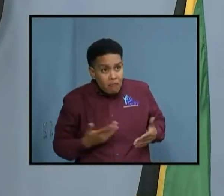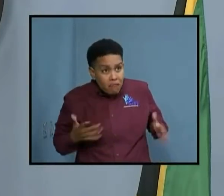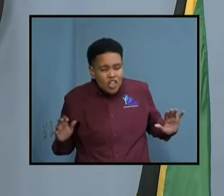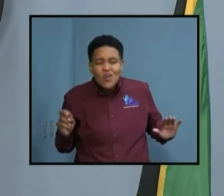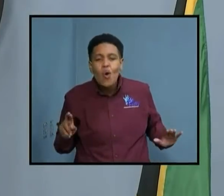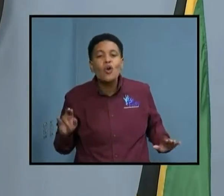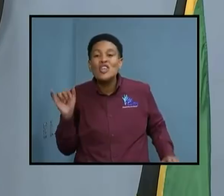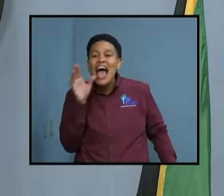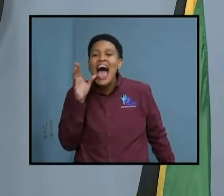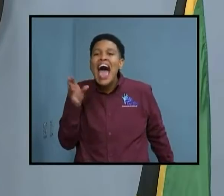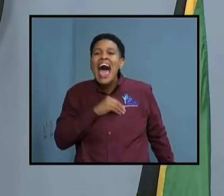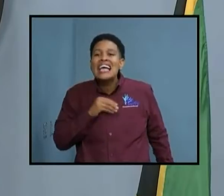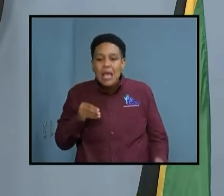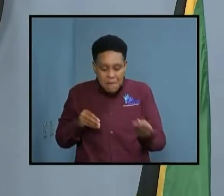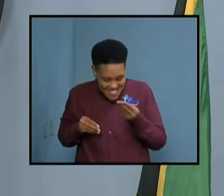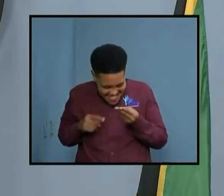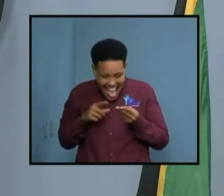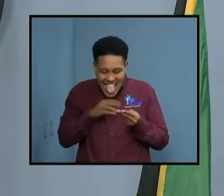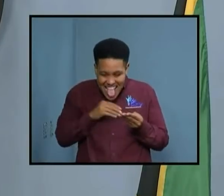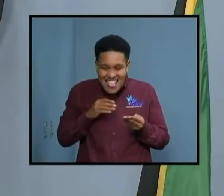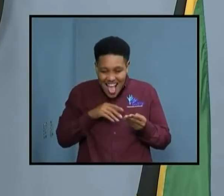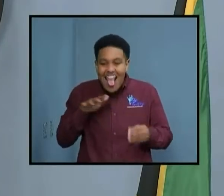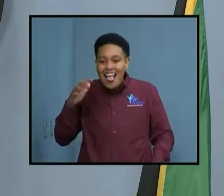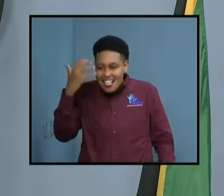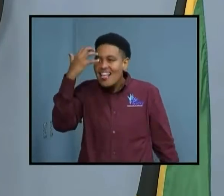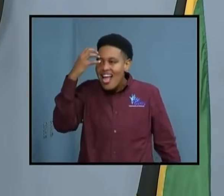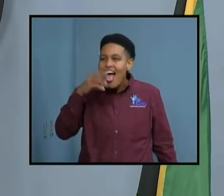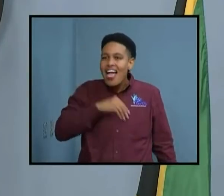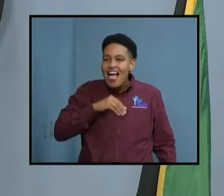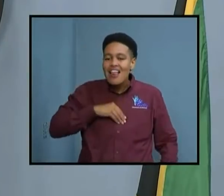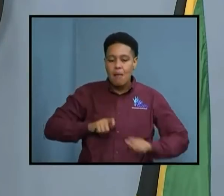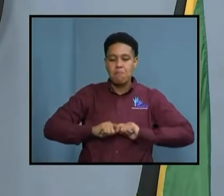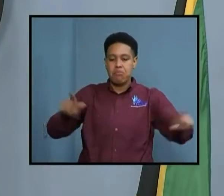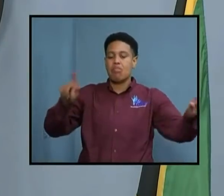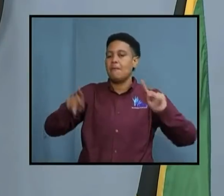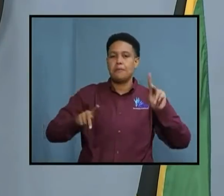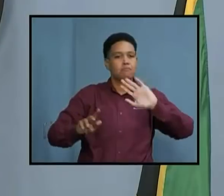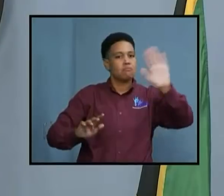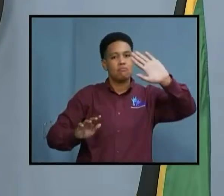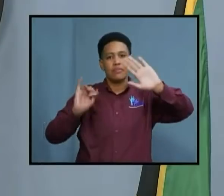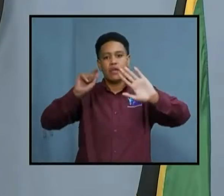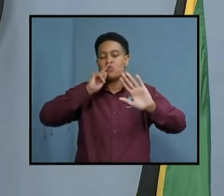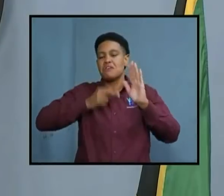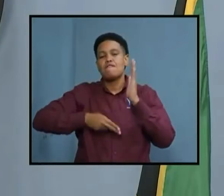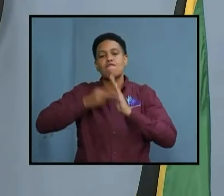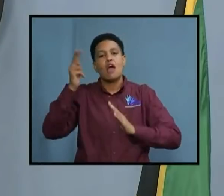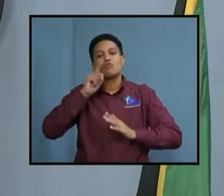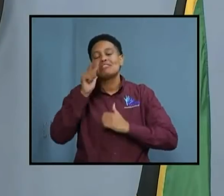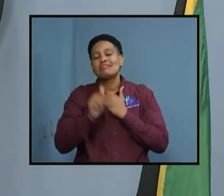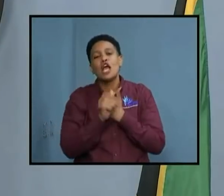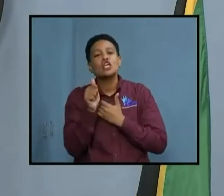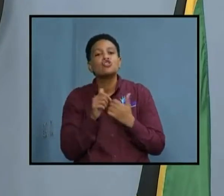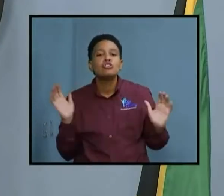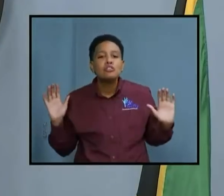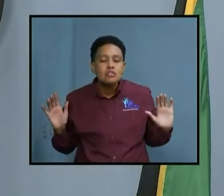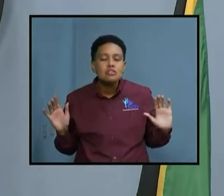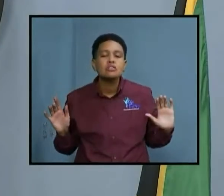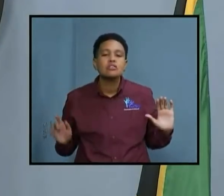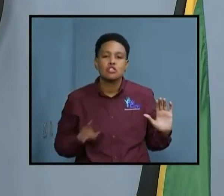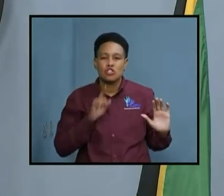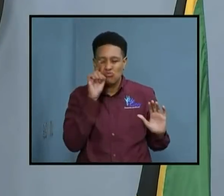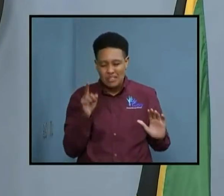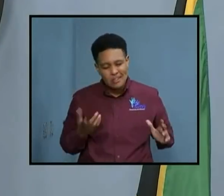accept everything that is presented and then impose it on the population, because that would be, frankly speaking, dangerous. And so